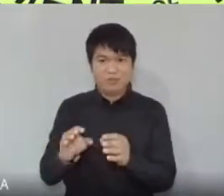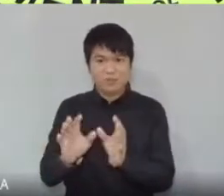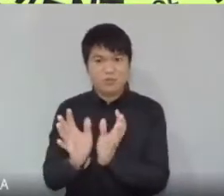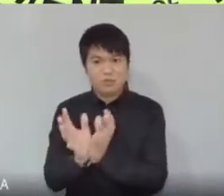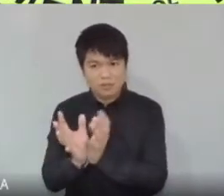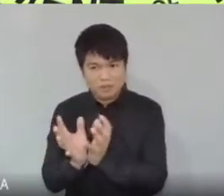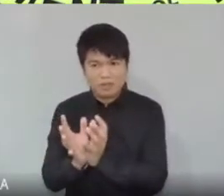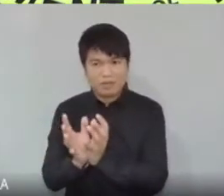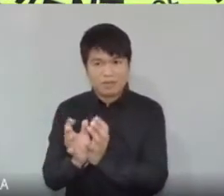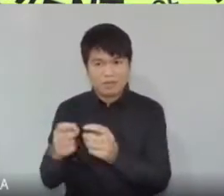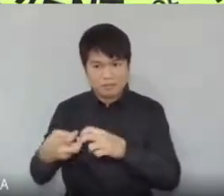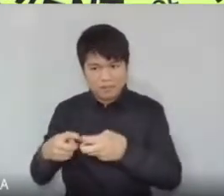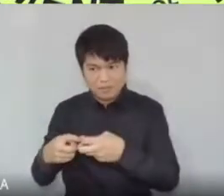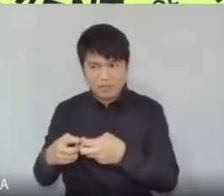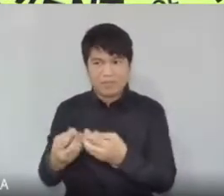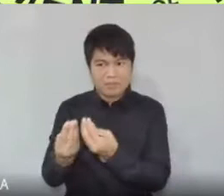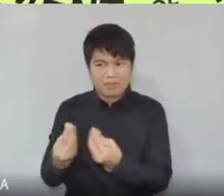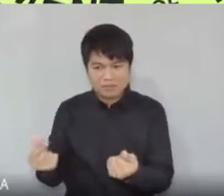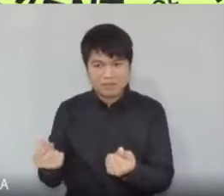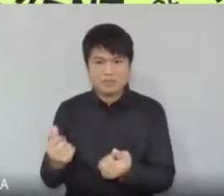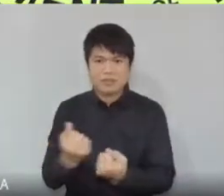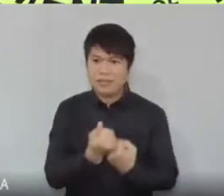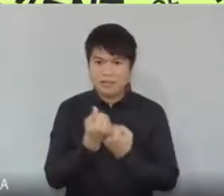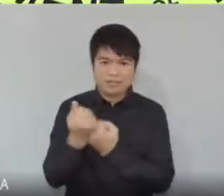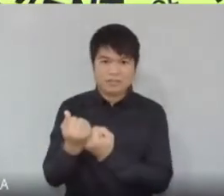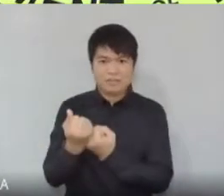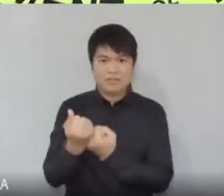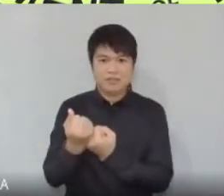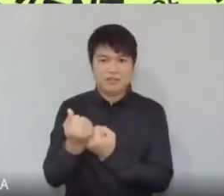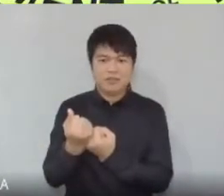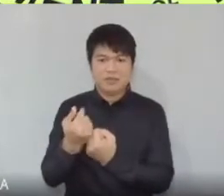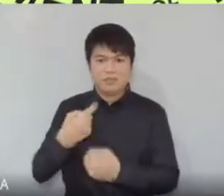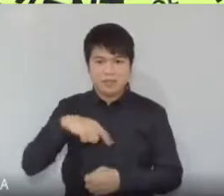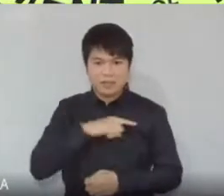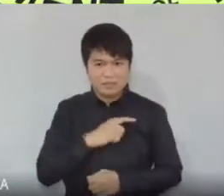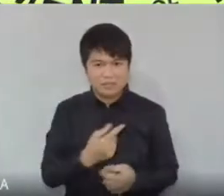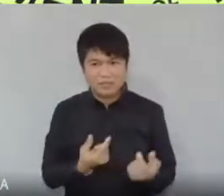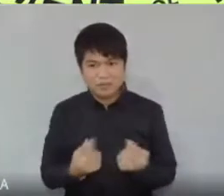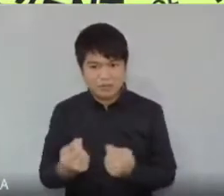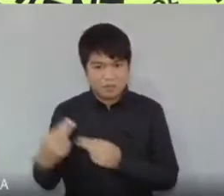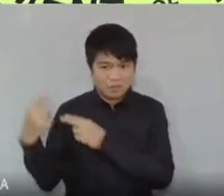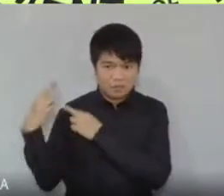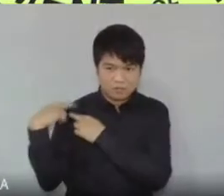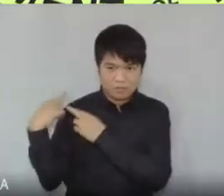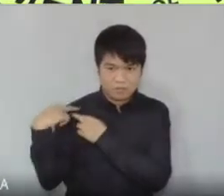Philippine Council for Health Research and Development, PCHRD, thank the